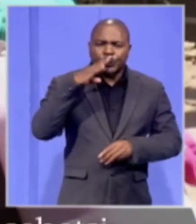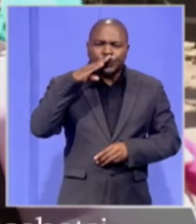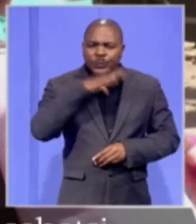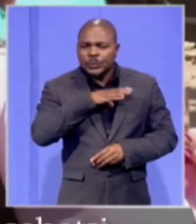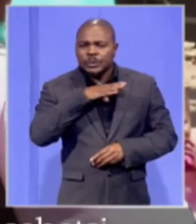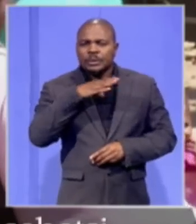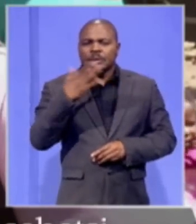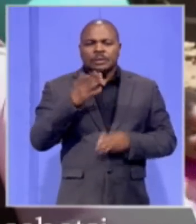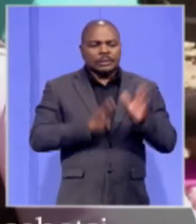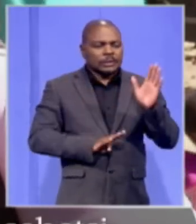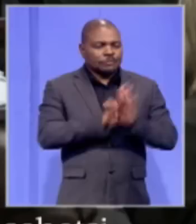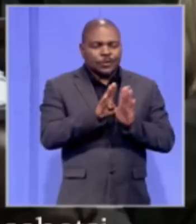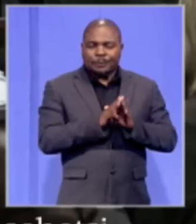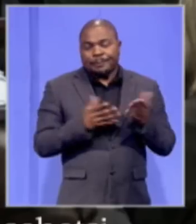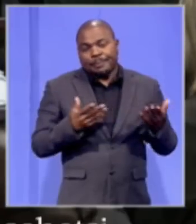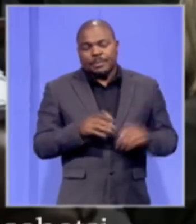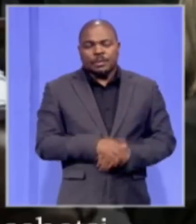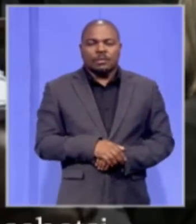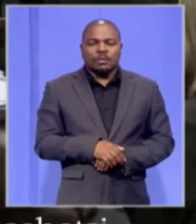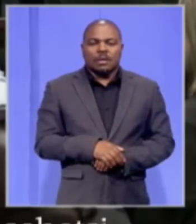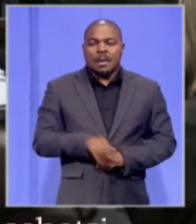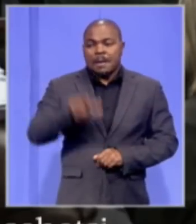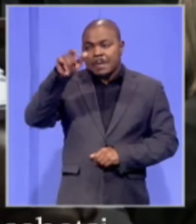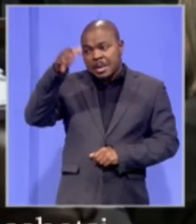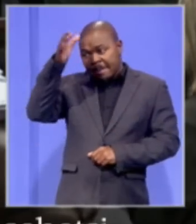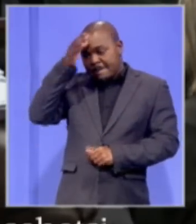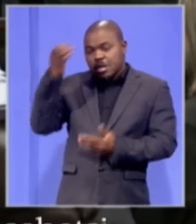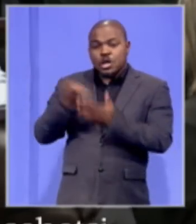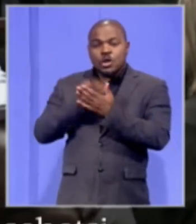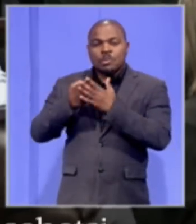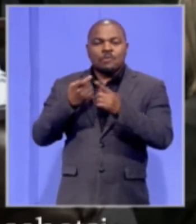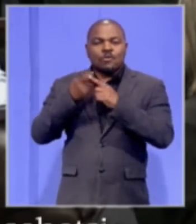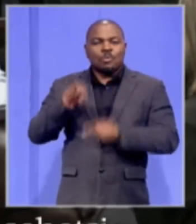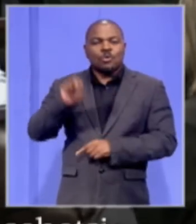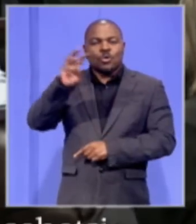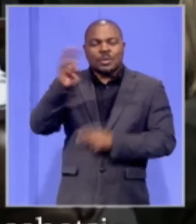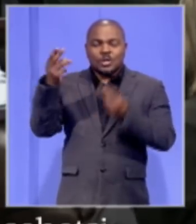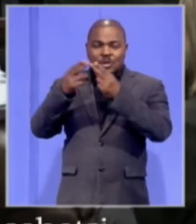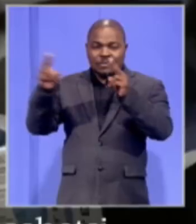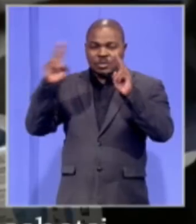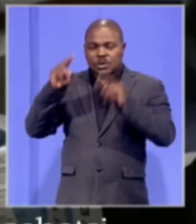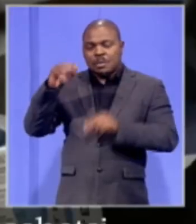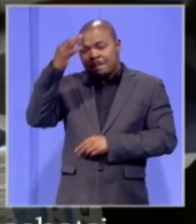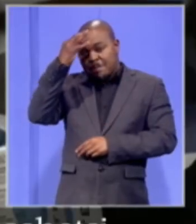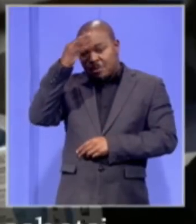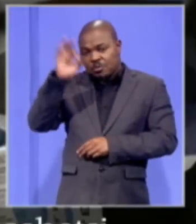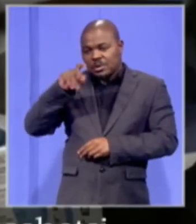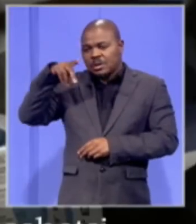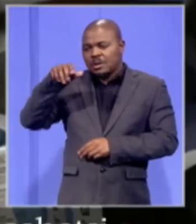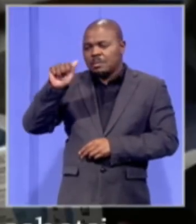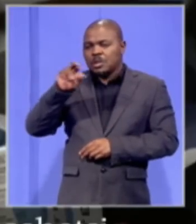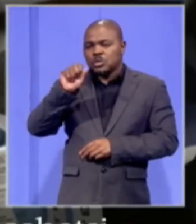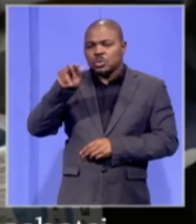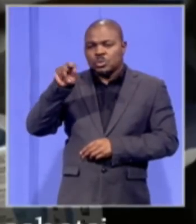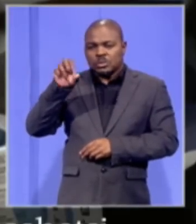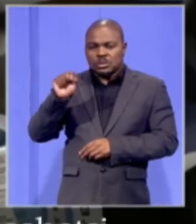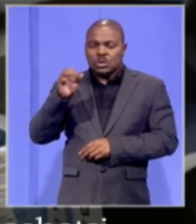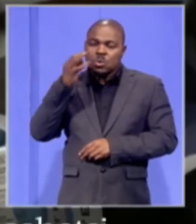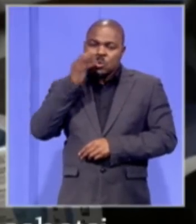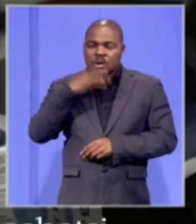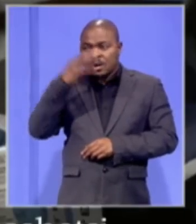le development. Go ya ka moitseanapo ikonomi go tswa Northwest University Professor Raymond Parsons, bathati ba puso le ba lephata